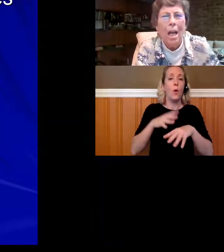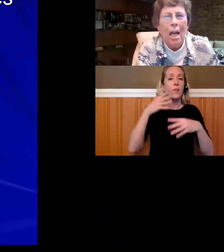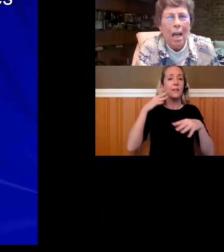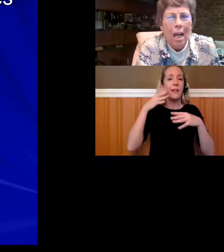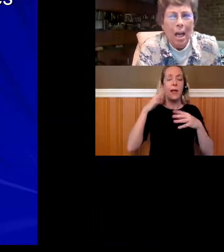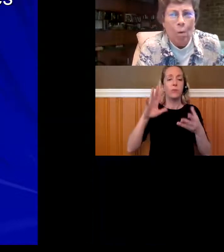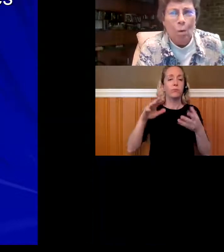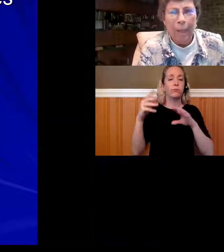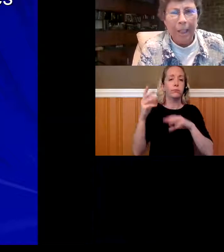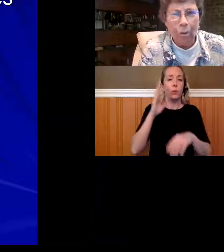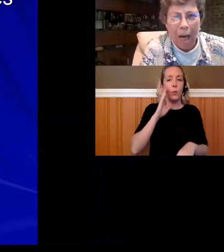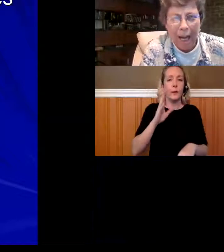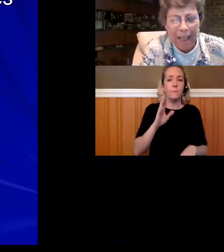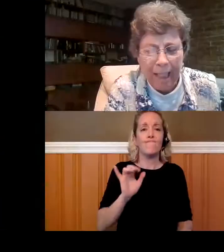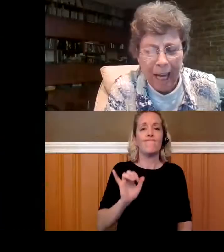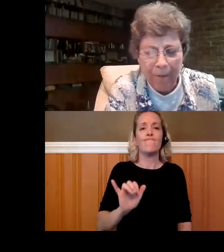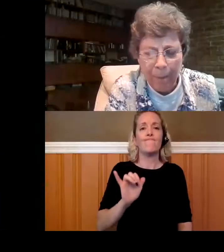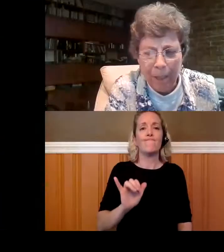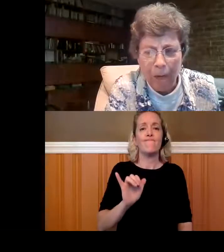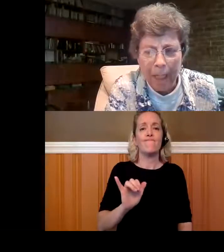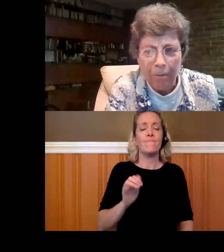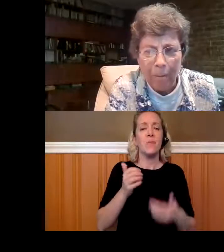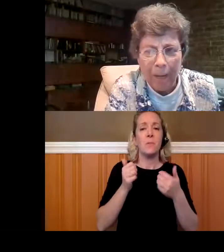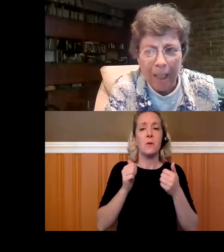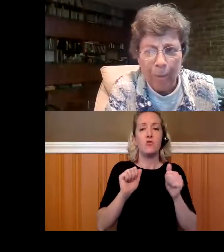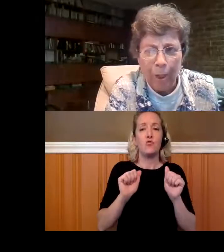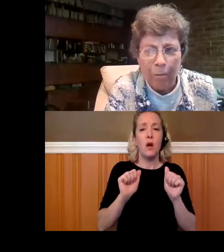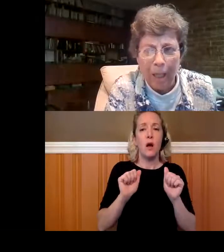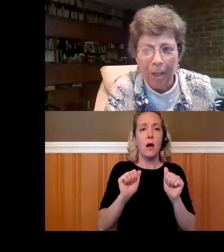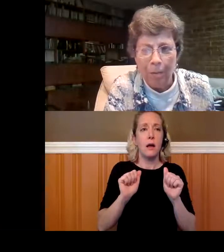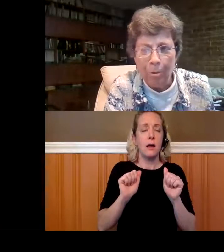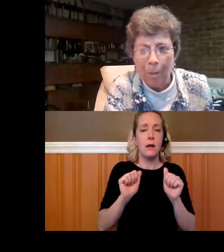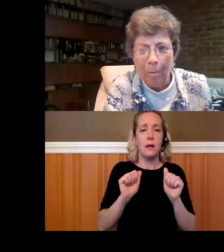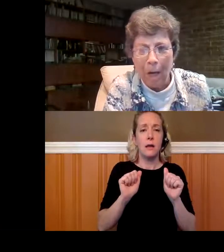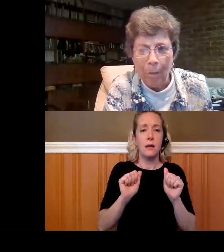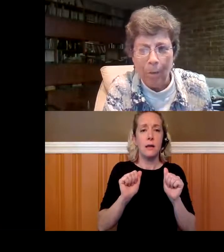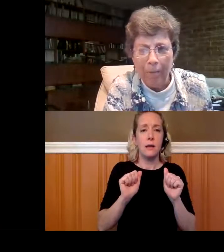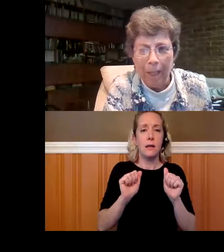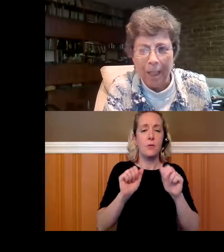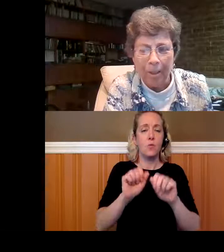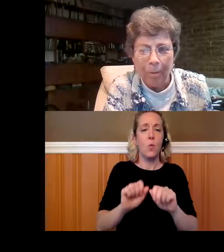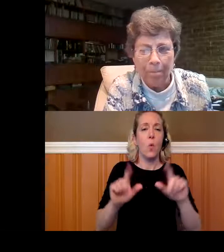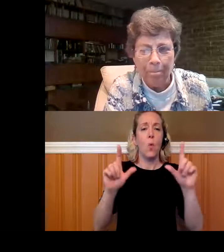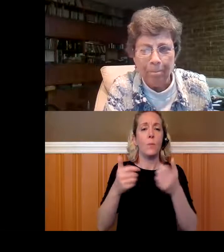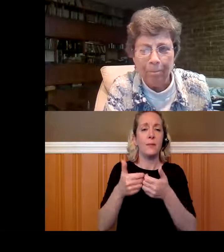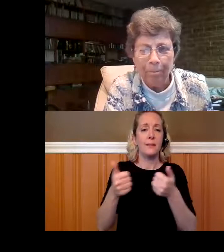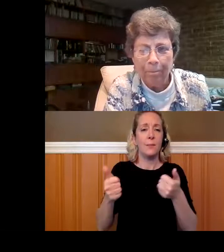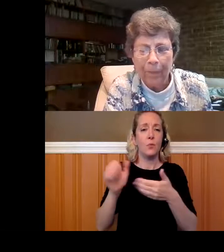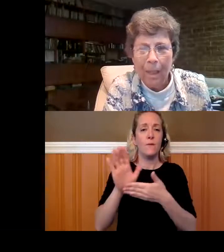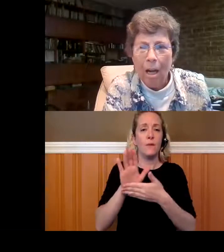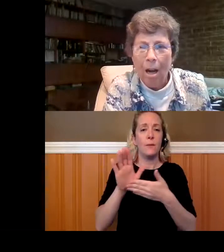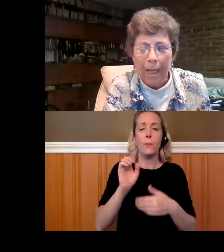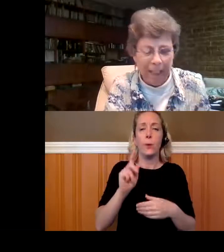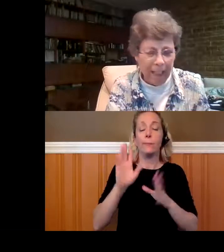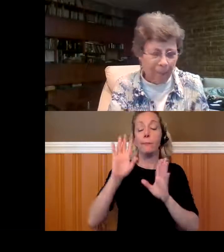can try is having me run it from my computer rather than through the PowerPoint for the next one. All right, did anybody